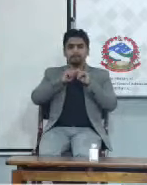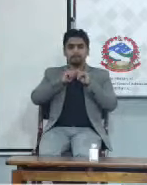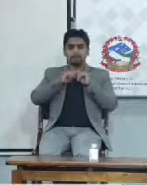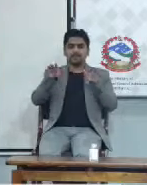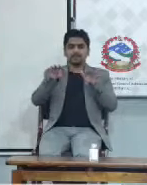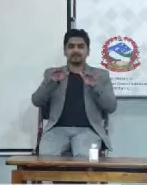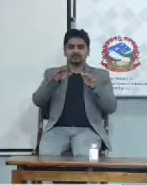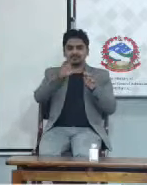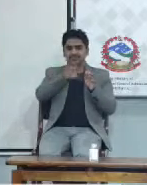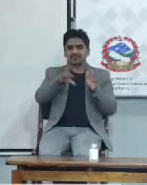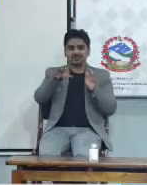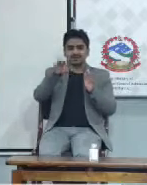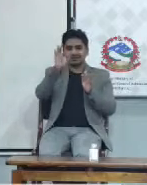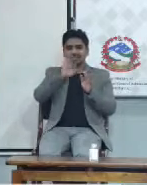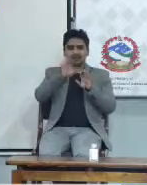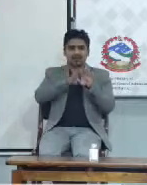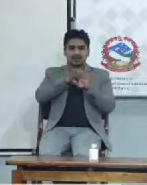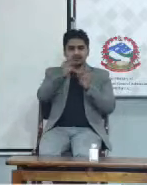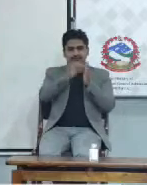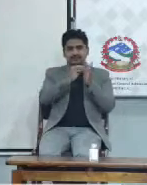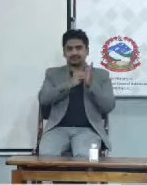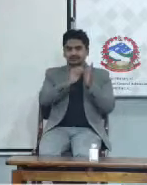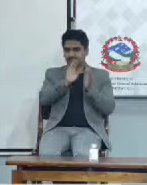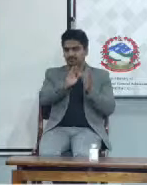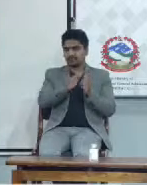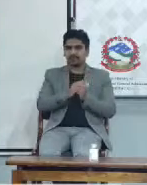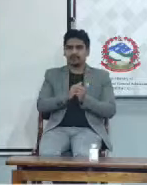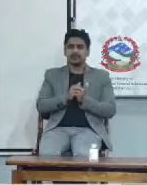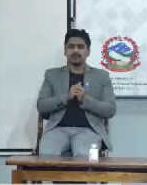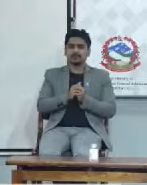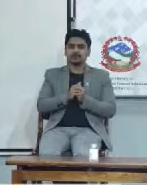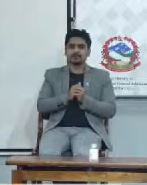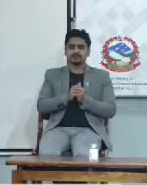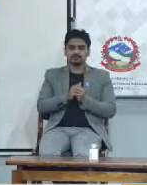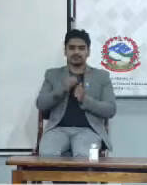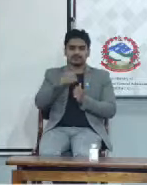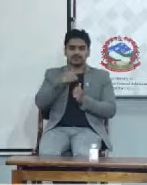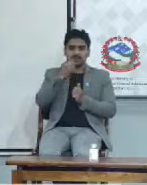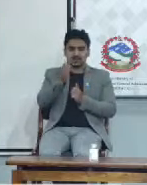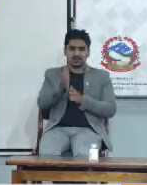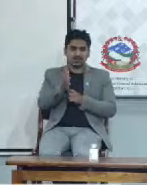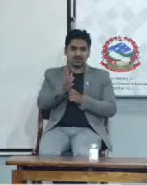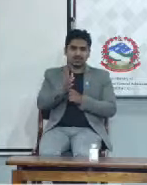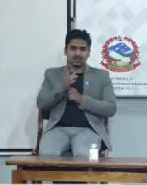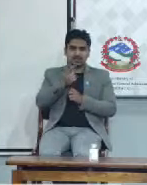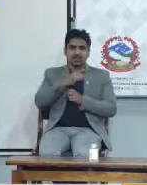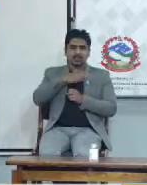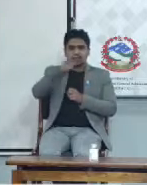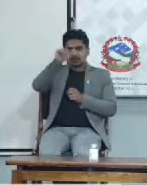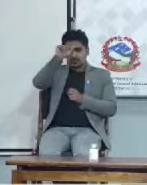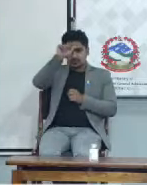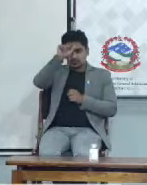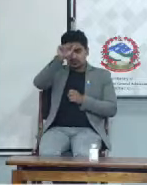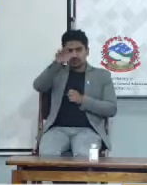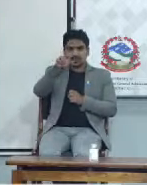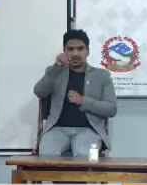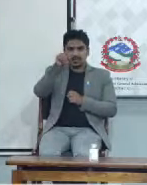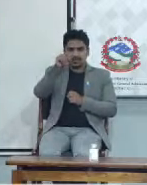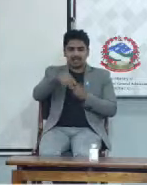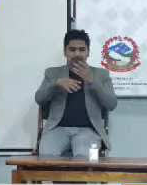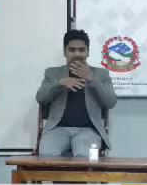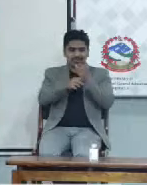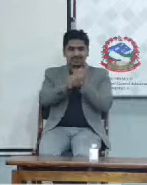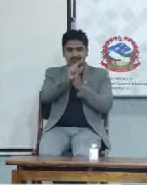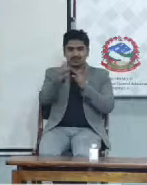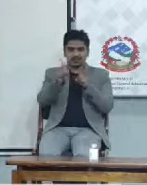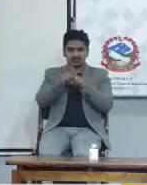So our information, because so how to create the right information and how to give the right messages. That's why I